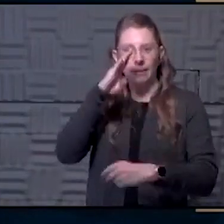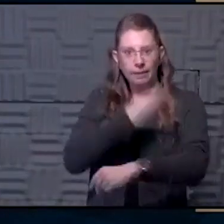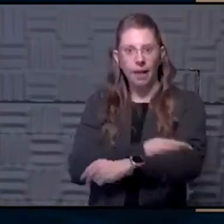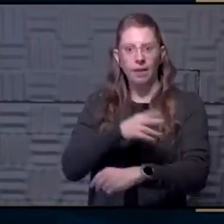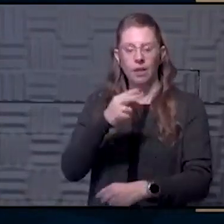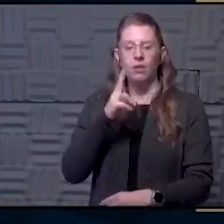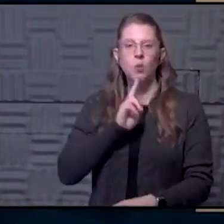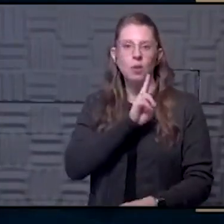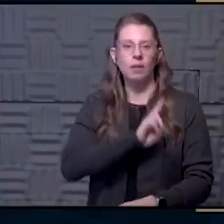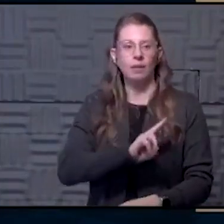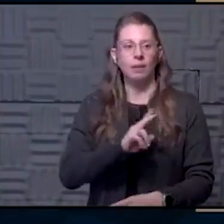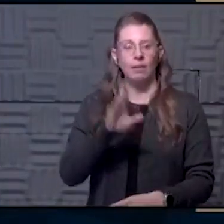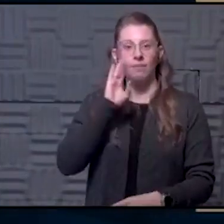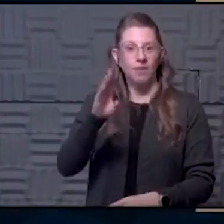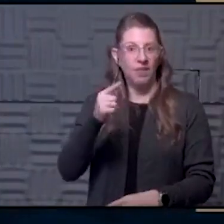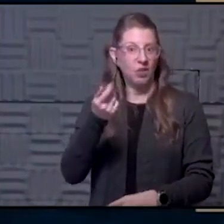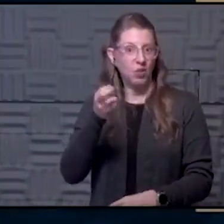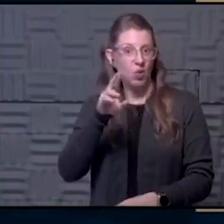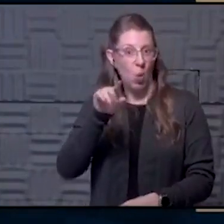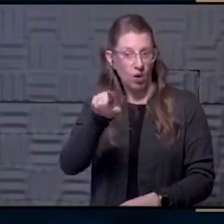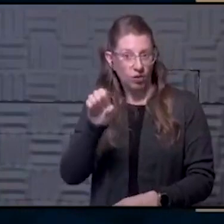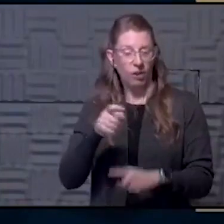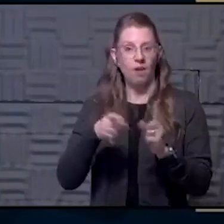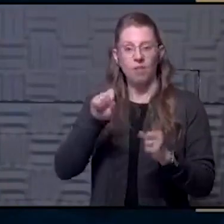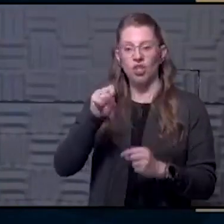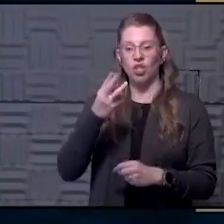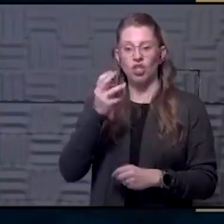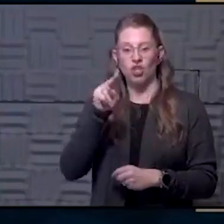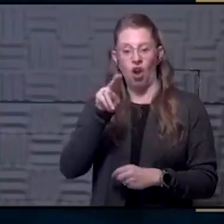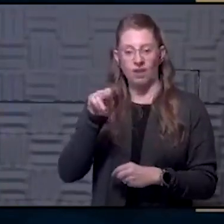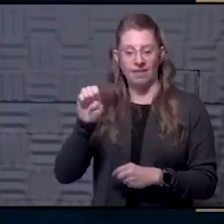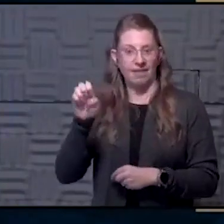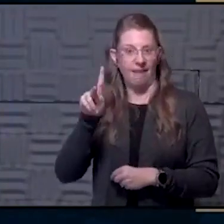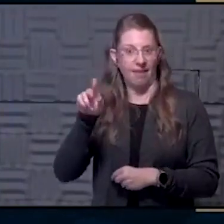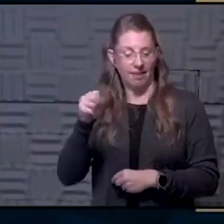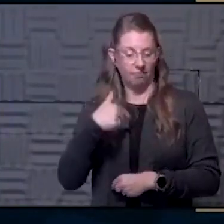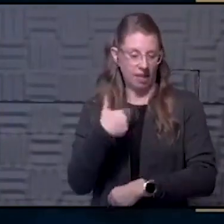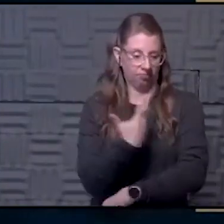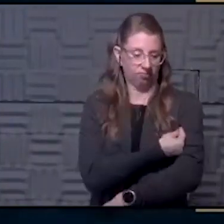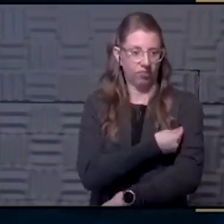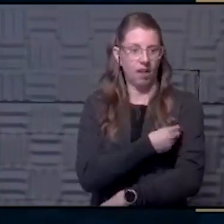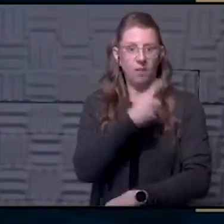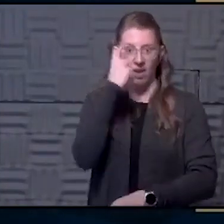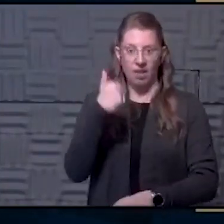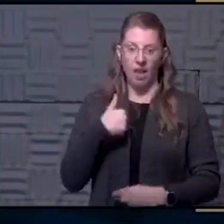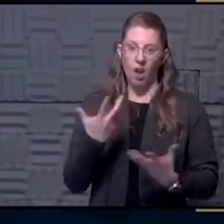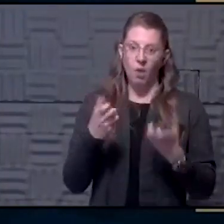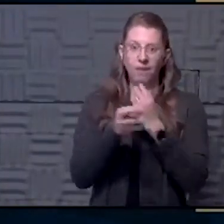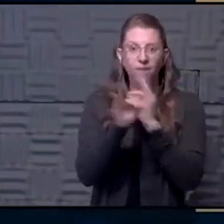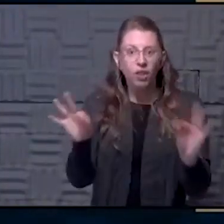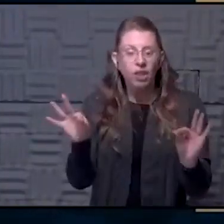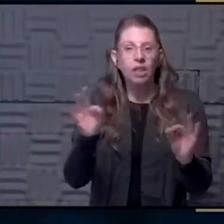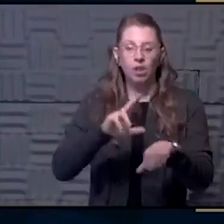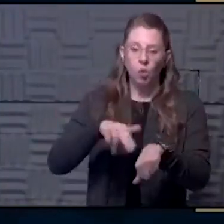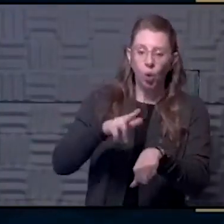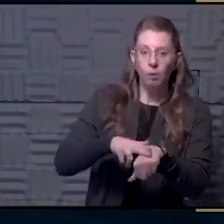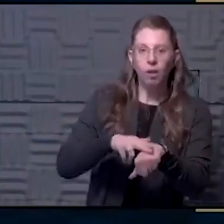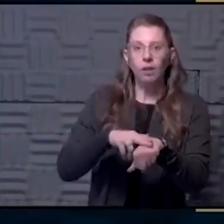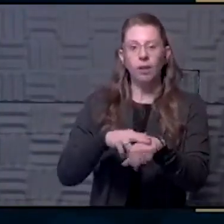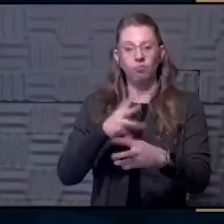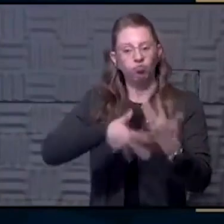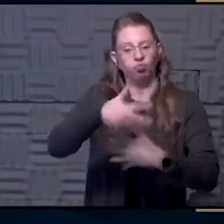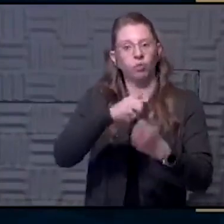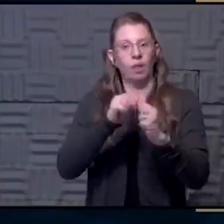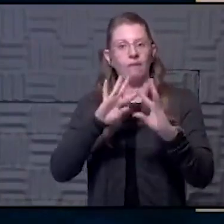there, my name is George. I'm from Shawnee, Kansas. I got my shot today because I want to be free, normal, and visit with